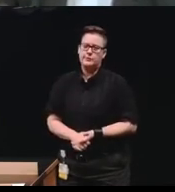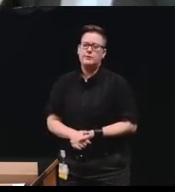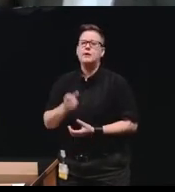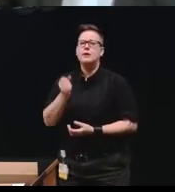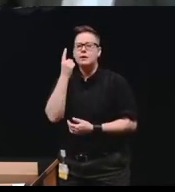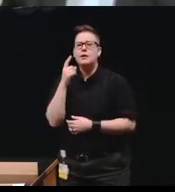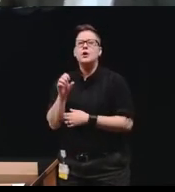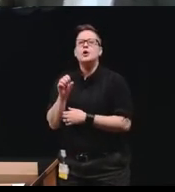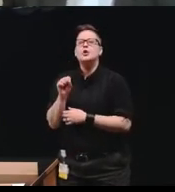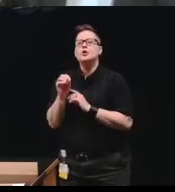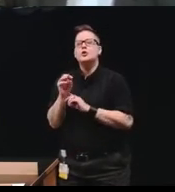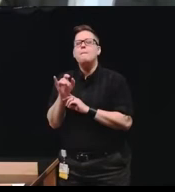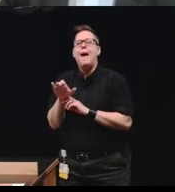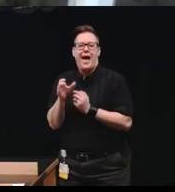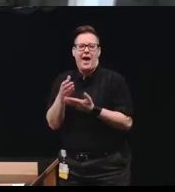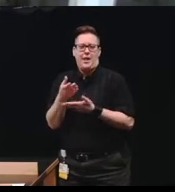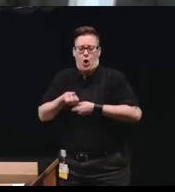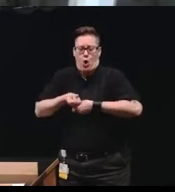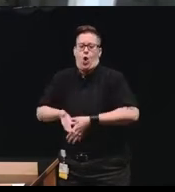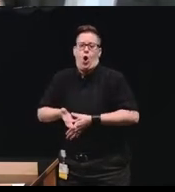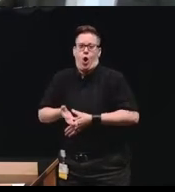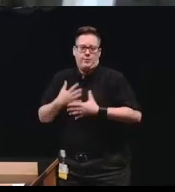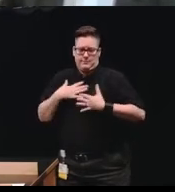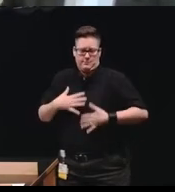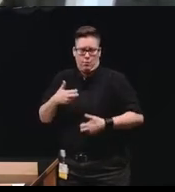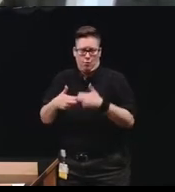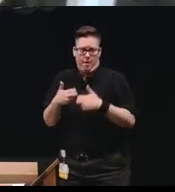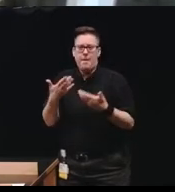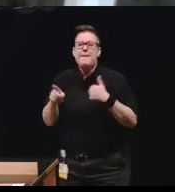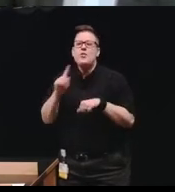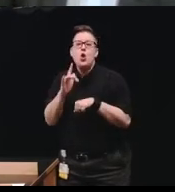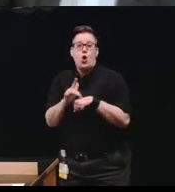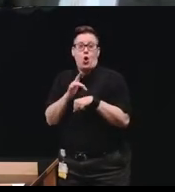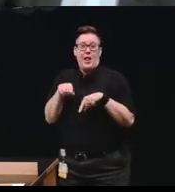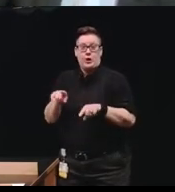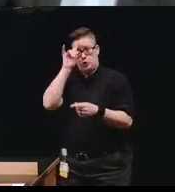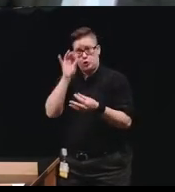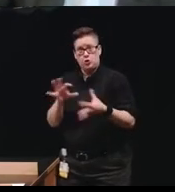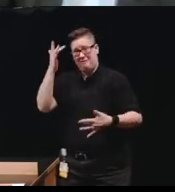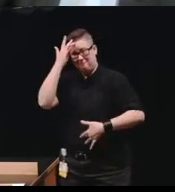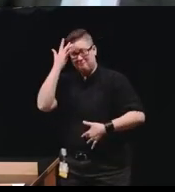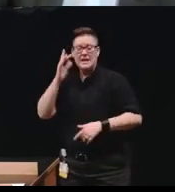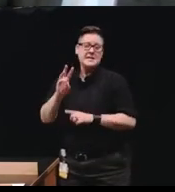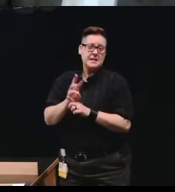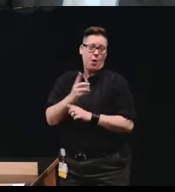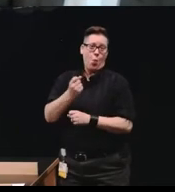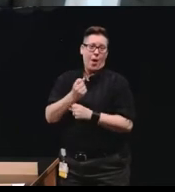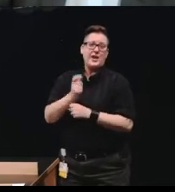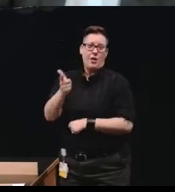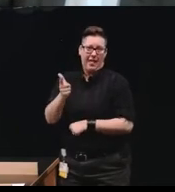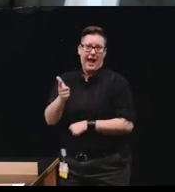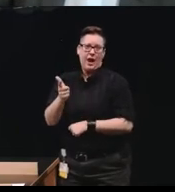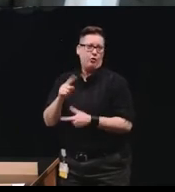preoccupied. They may be in the early stages of prodromal illness, and then 6 months to a year later, they're developing a